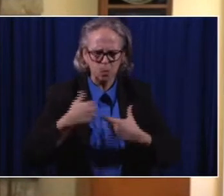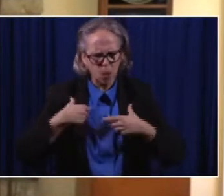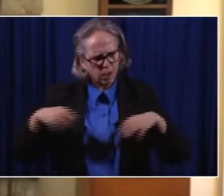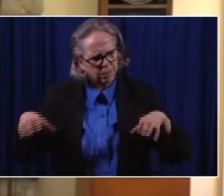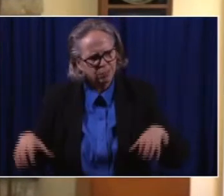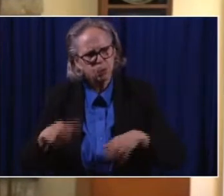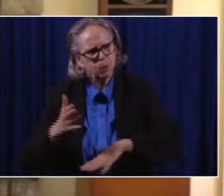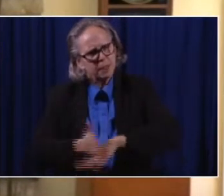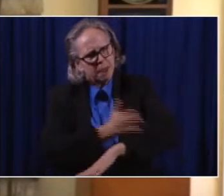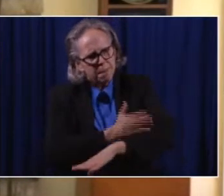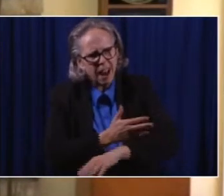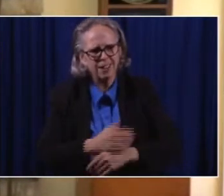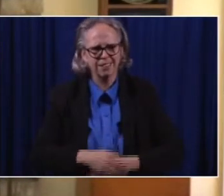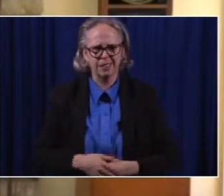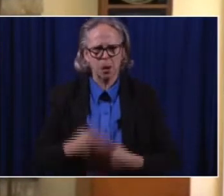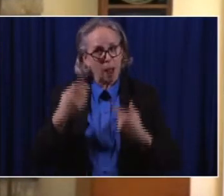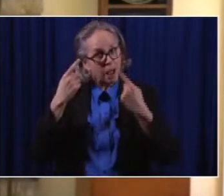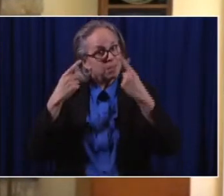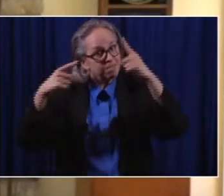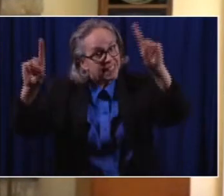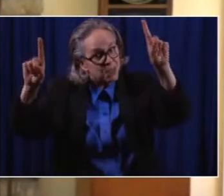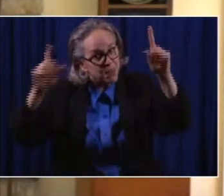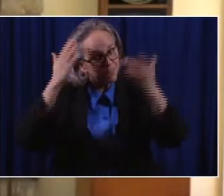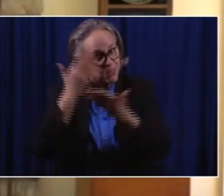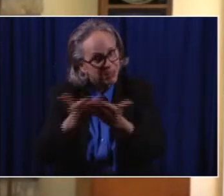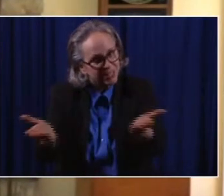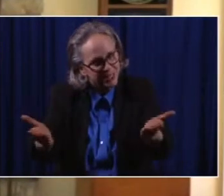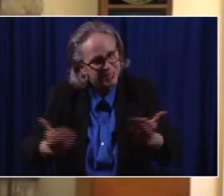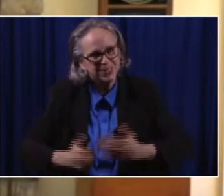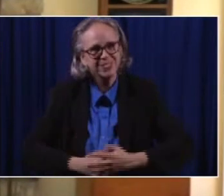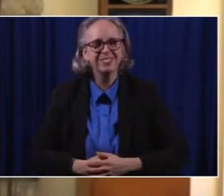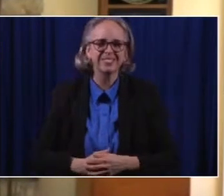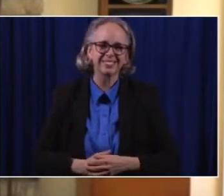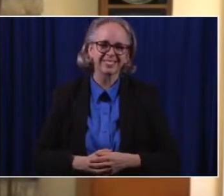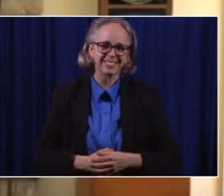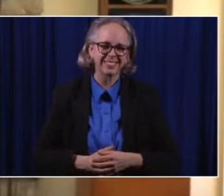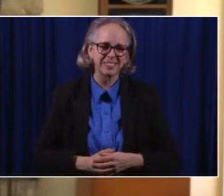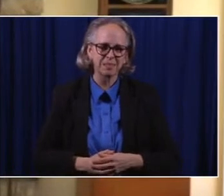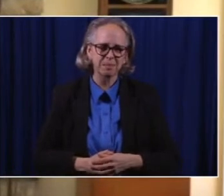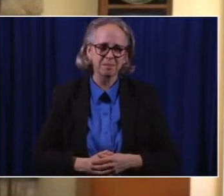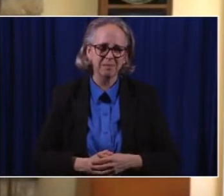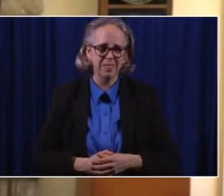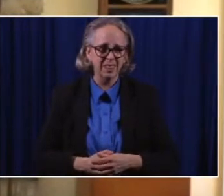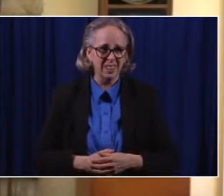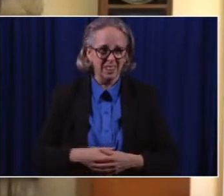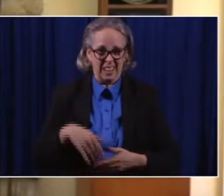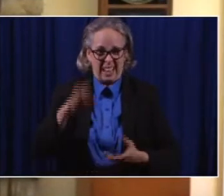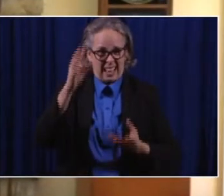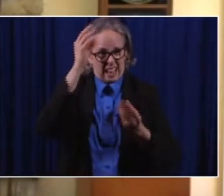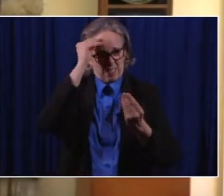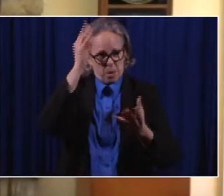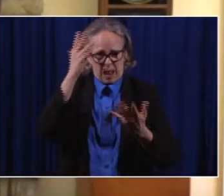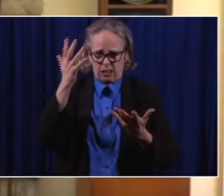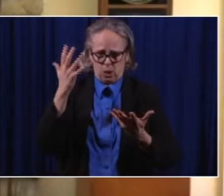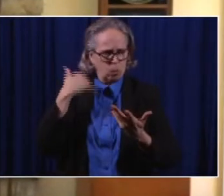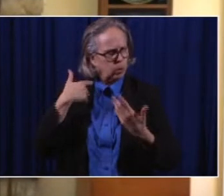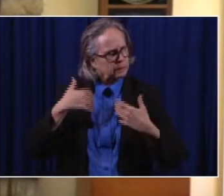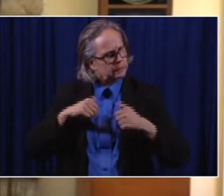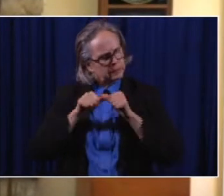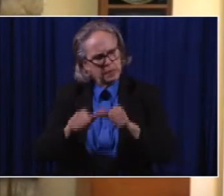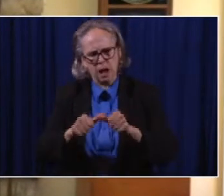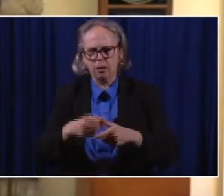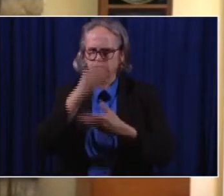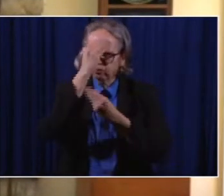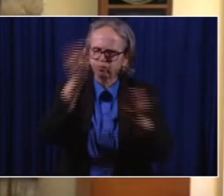some progress in regard to that. And, the information we're going to continue, as we announced today, with 2 new dashboards. We're